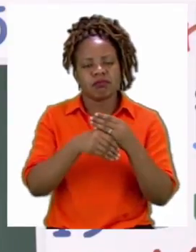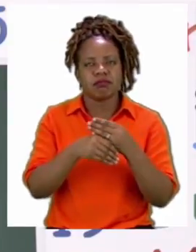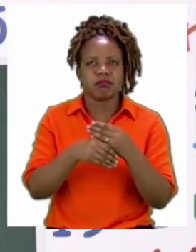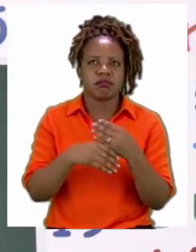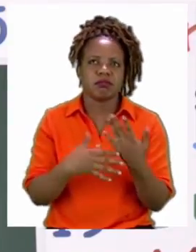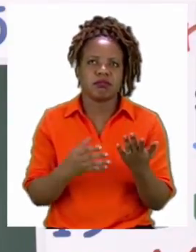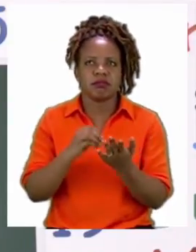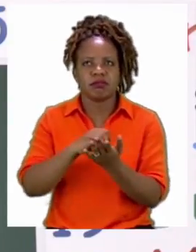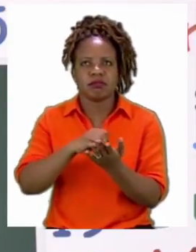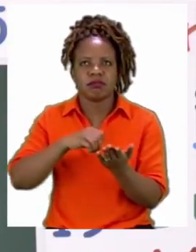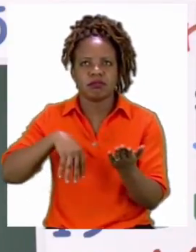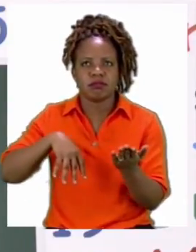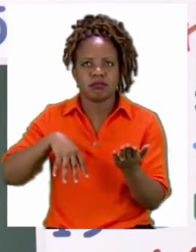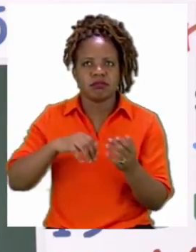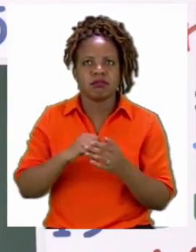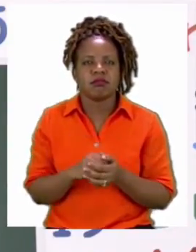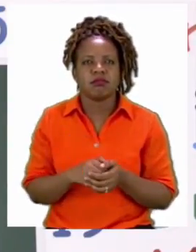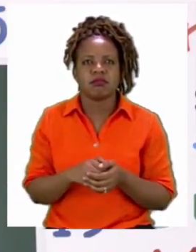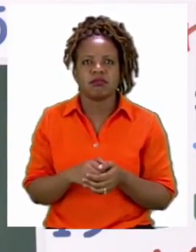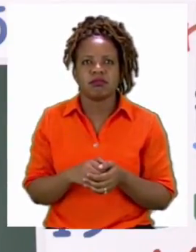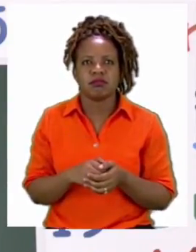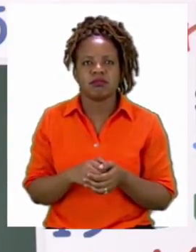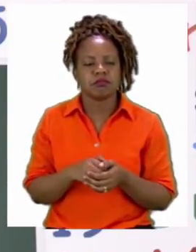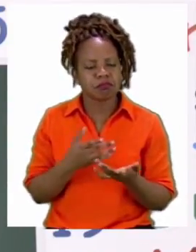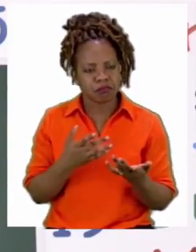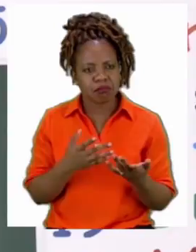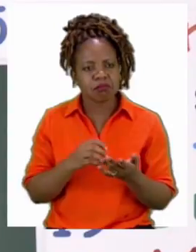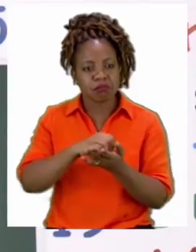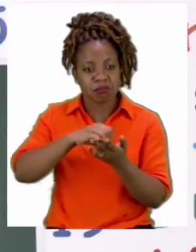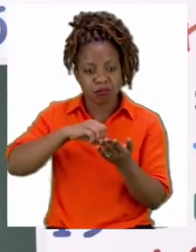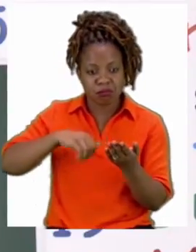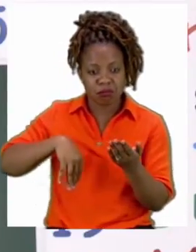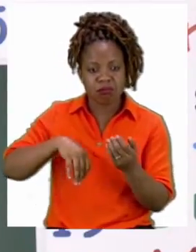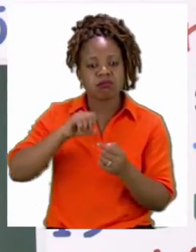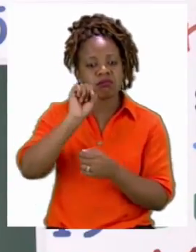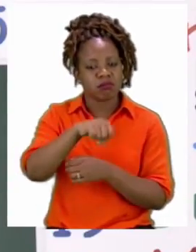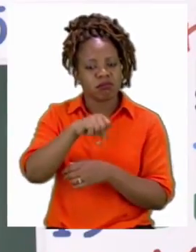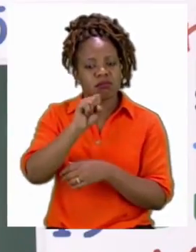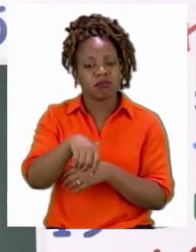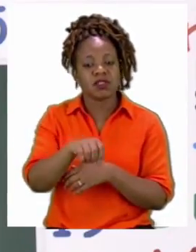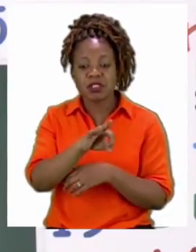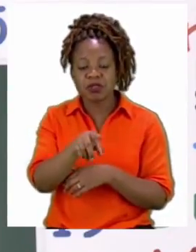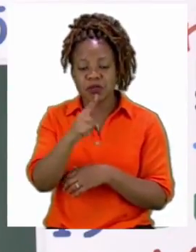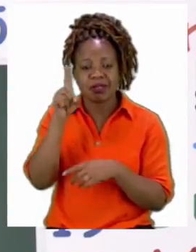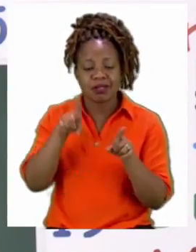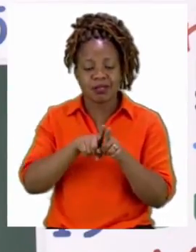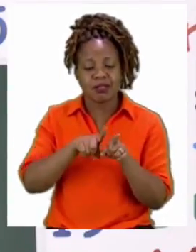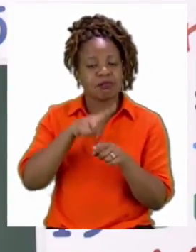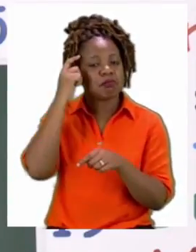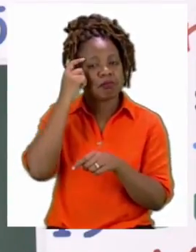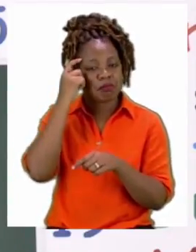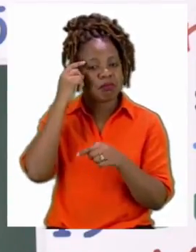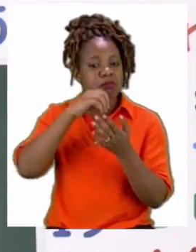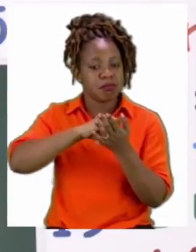said that we are subtracting, you are clever. Well done. We are subtracting